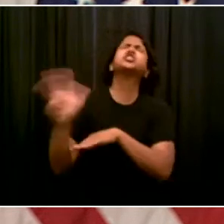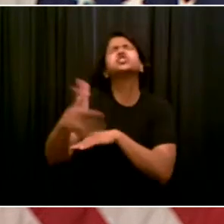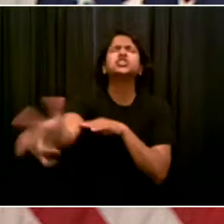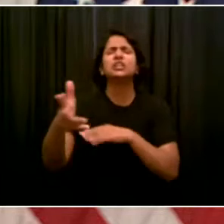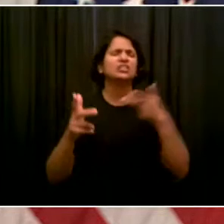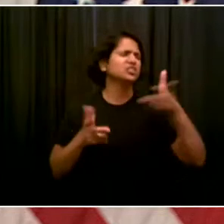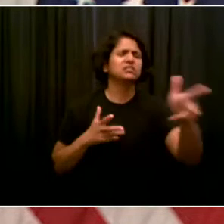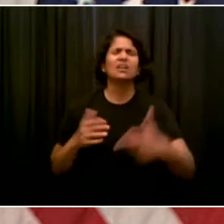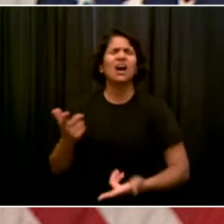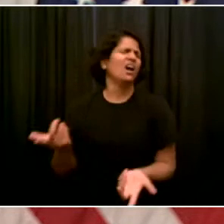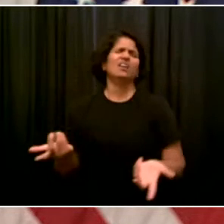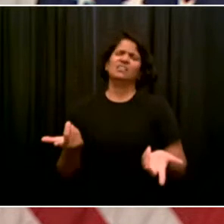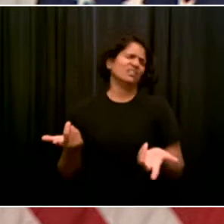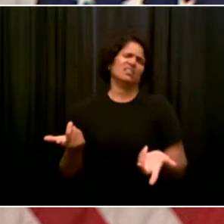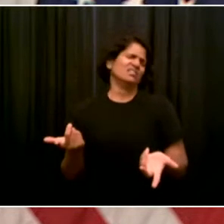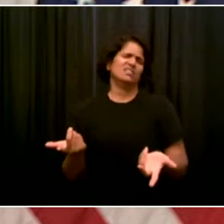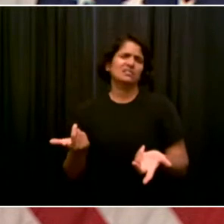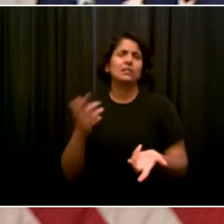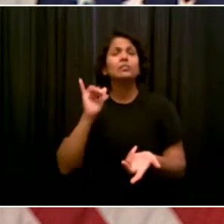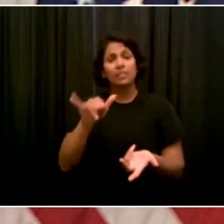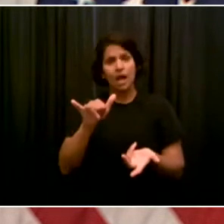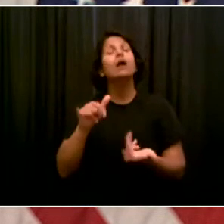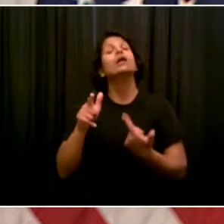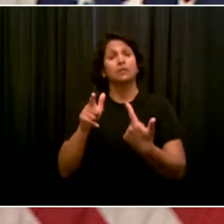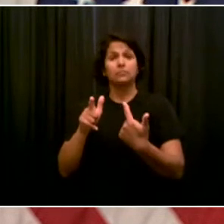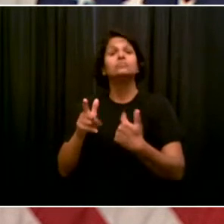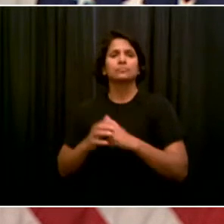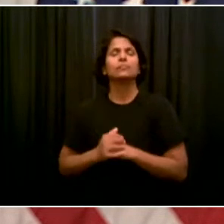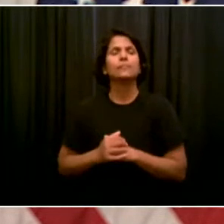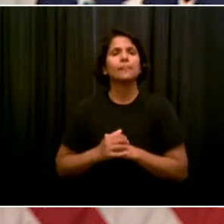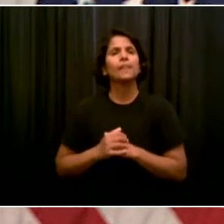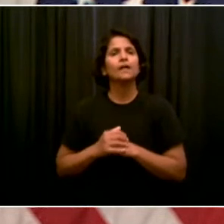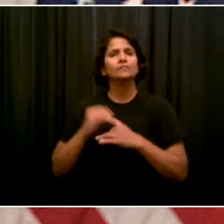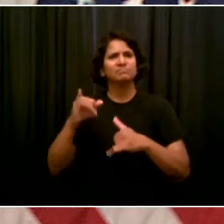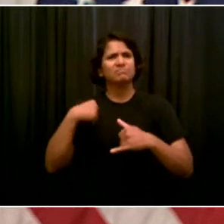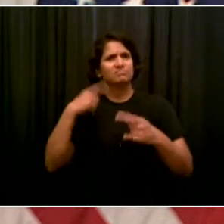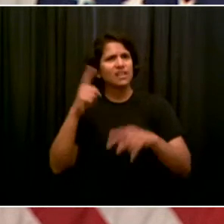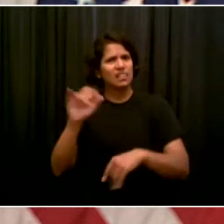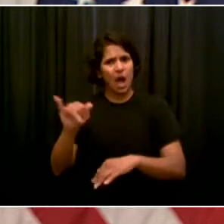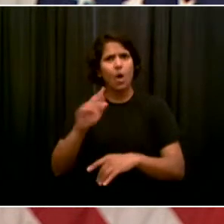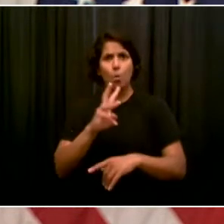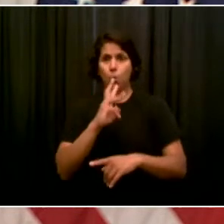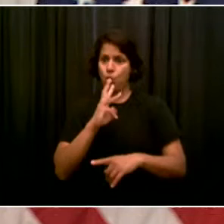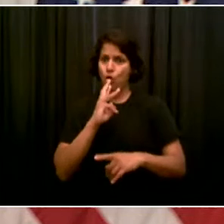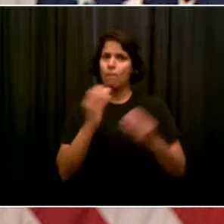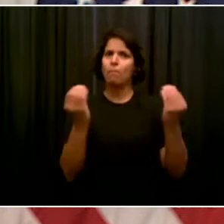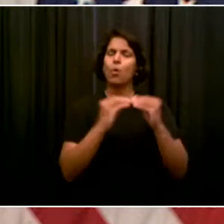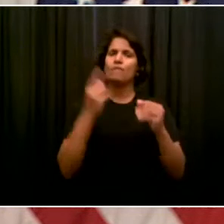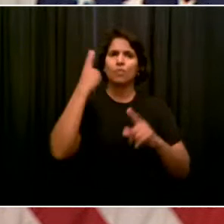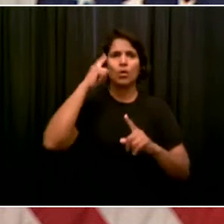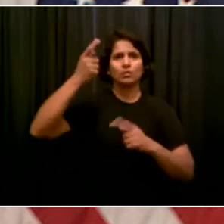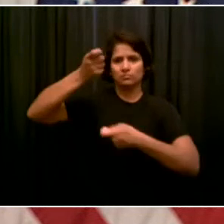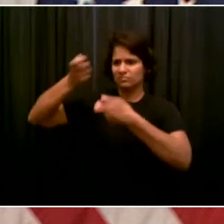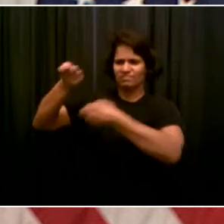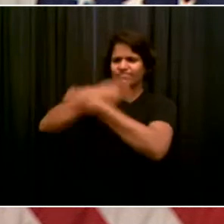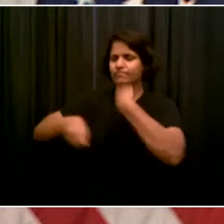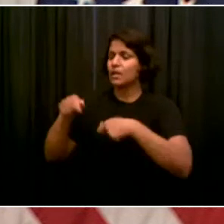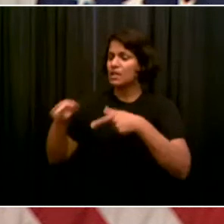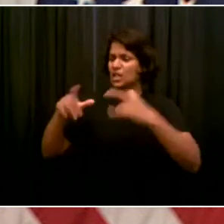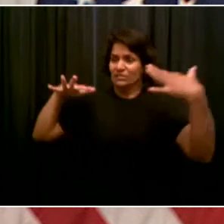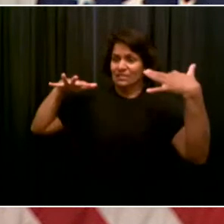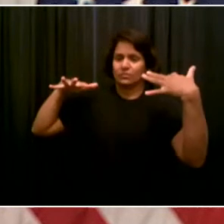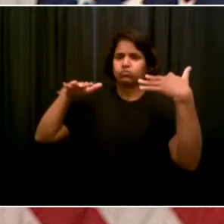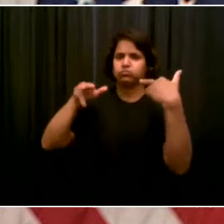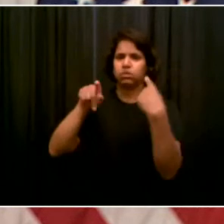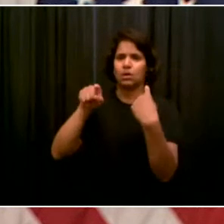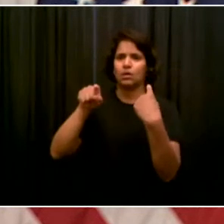our original highways, and use them just as we're now doing for passenger ferries, we can do it for freight ferries, and it goes on and on.